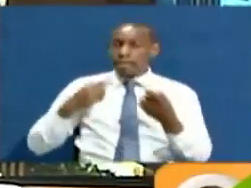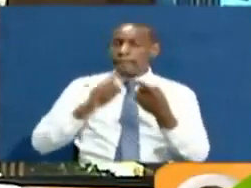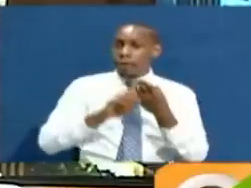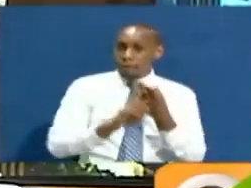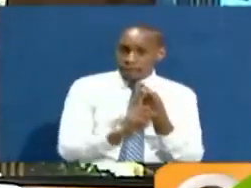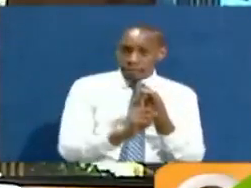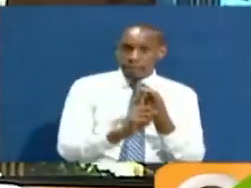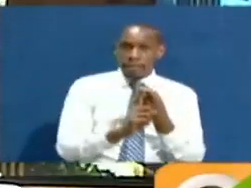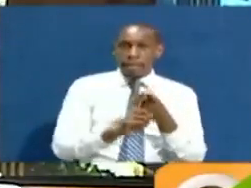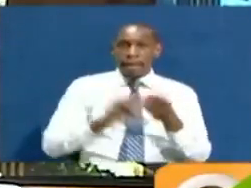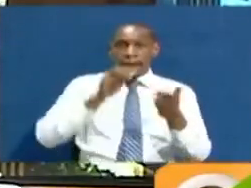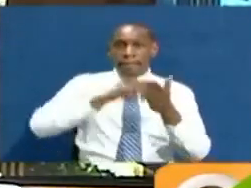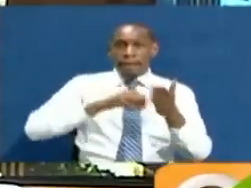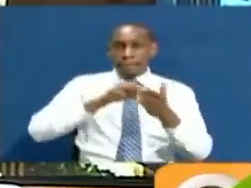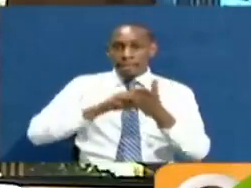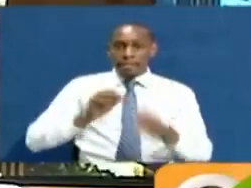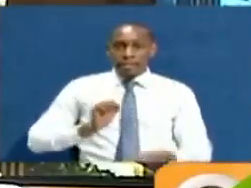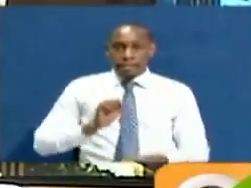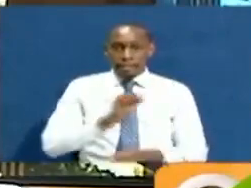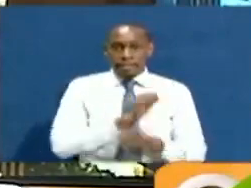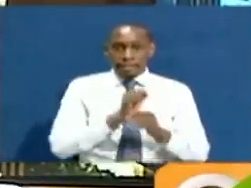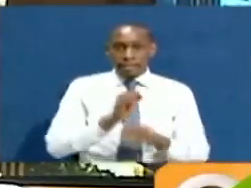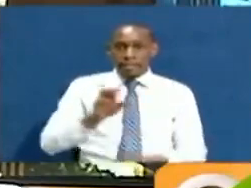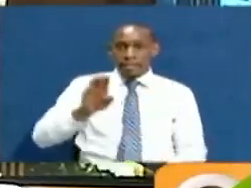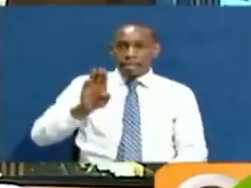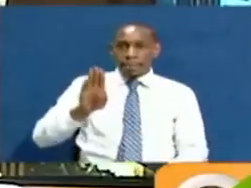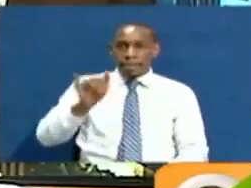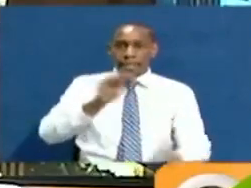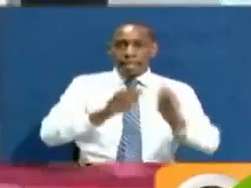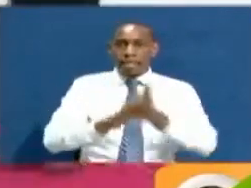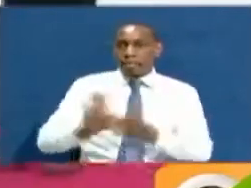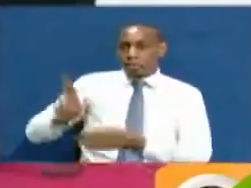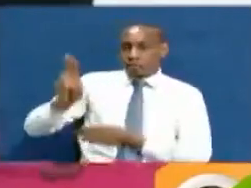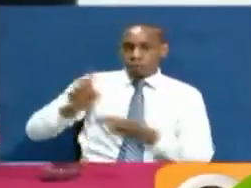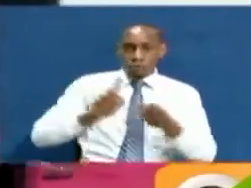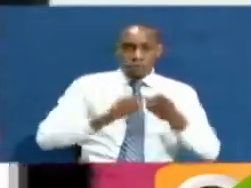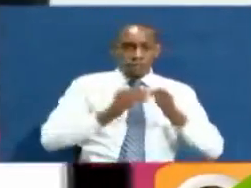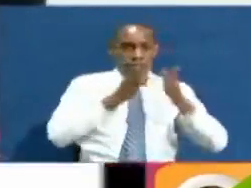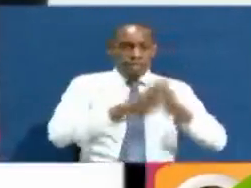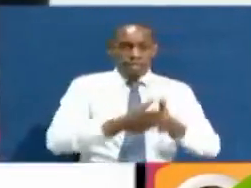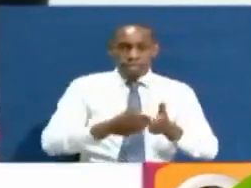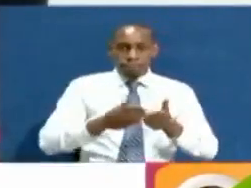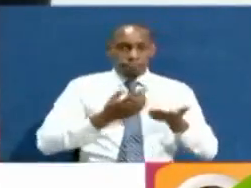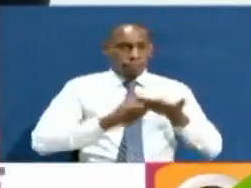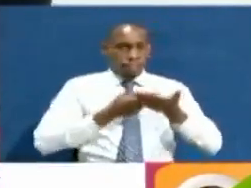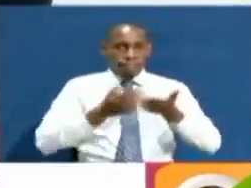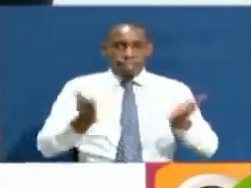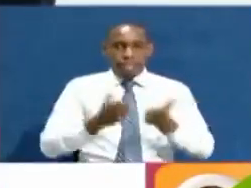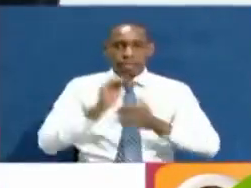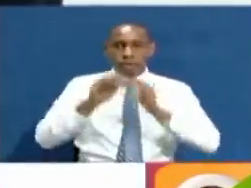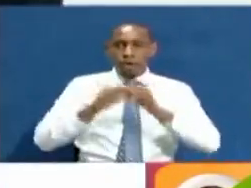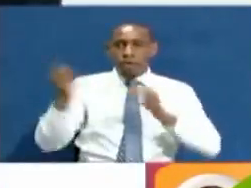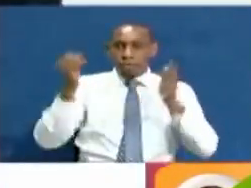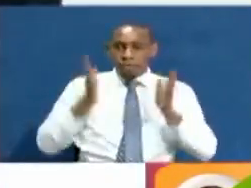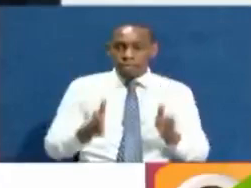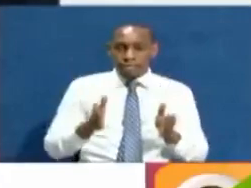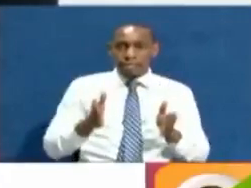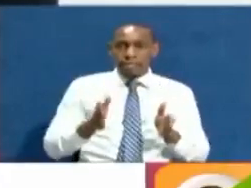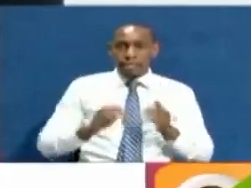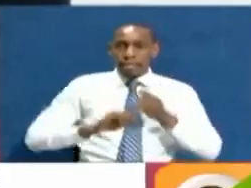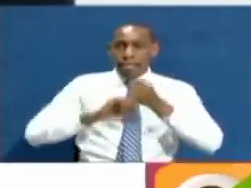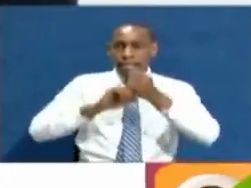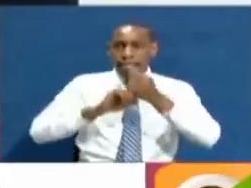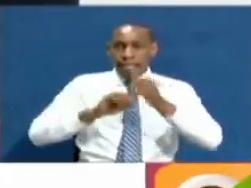other things, the Machakos senatorial by-election. Kenyatta and the leaders present urged all political contestants and